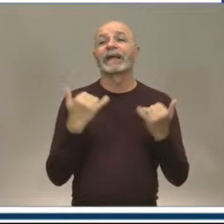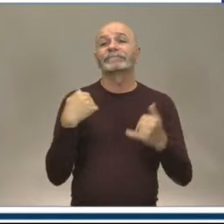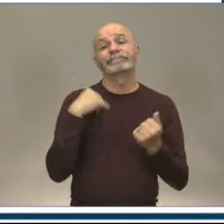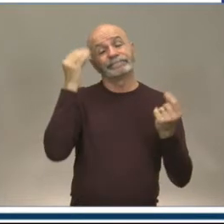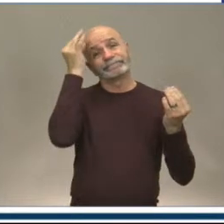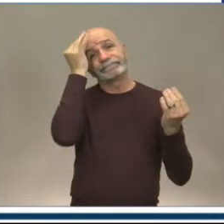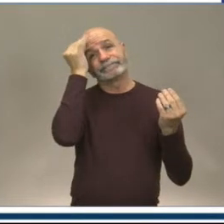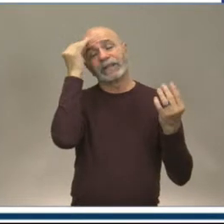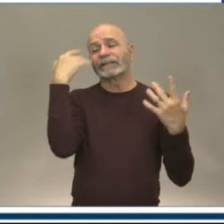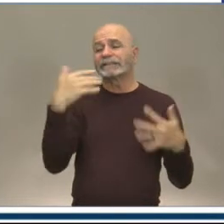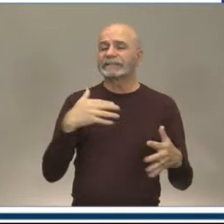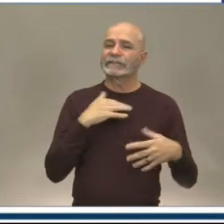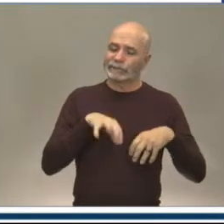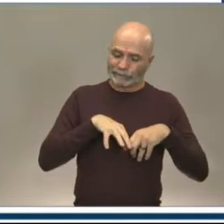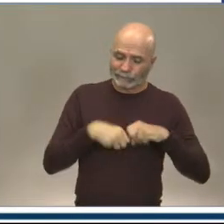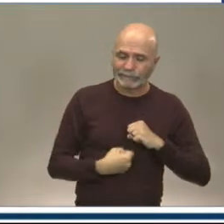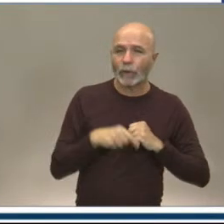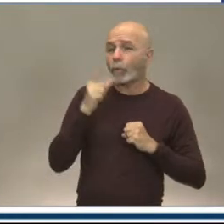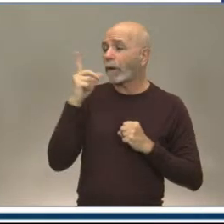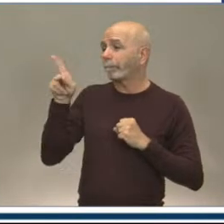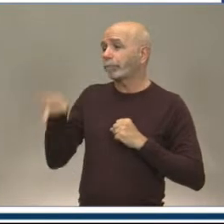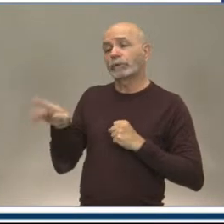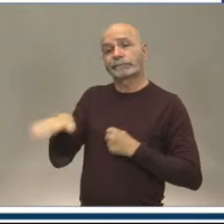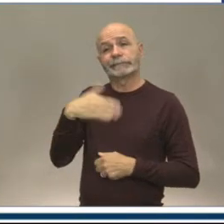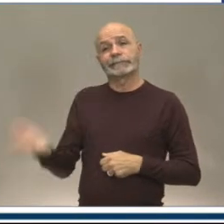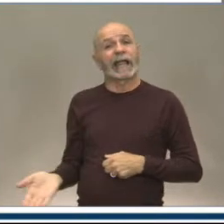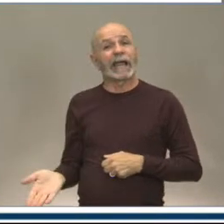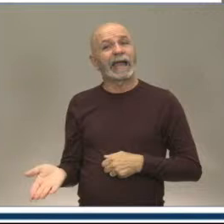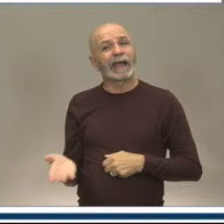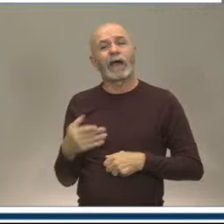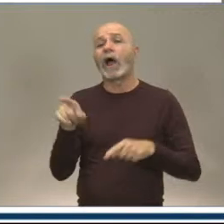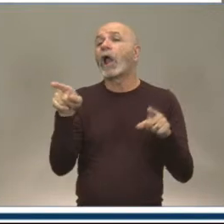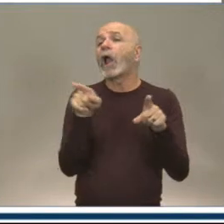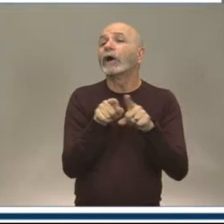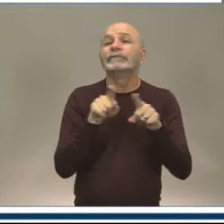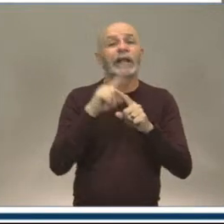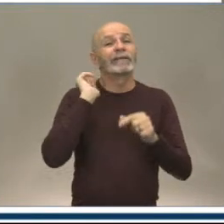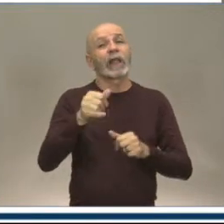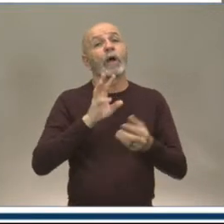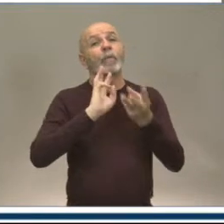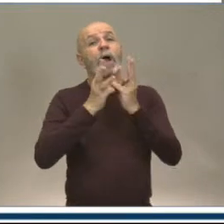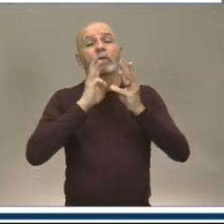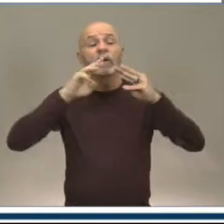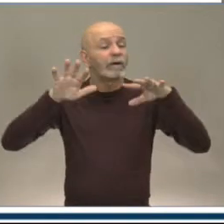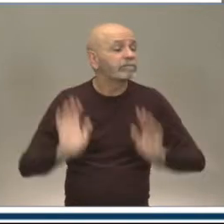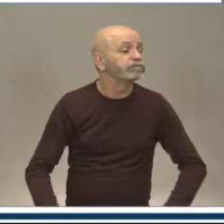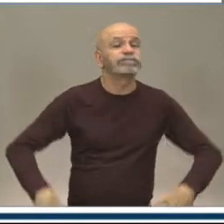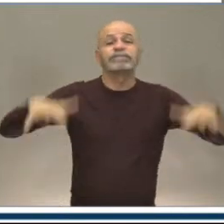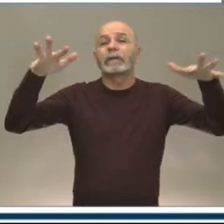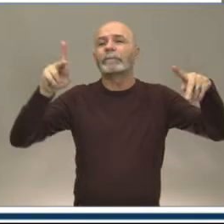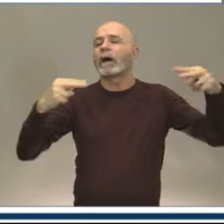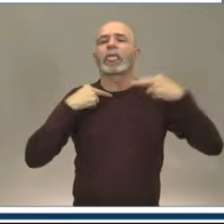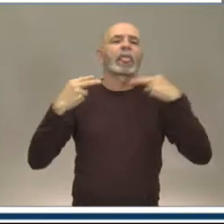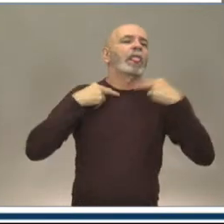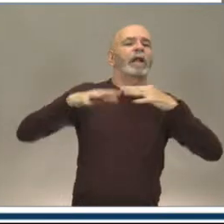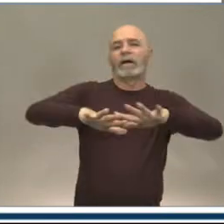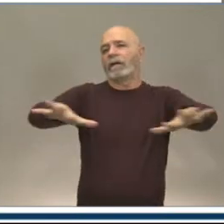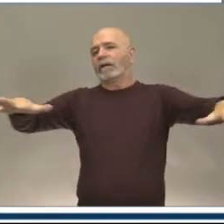have been significantly impacted by the weather event and the subsequent flooding. As of today, we